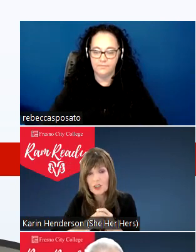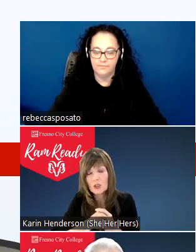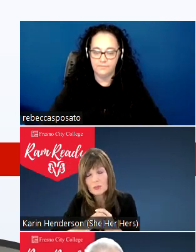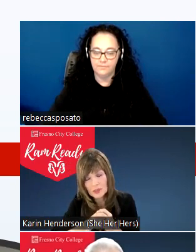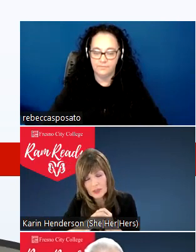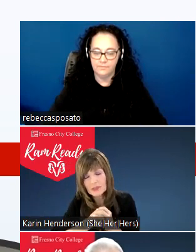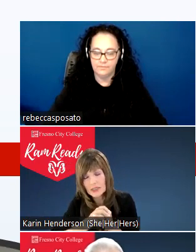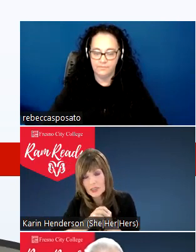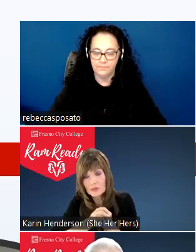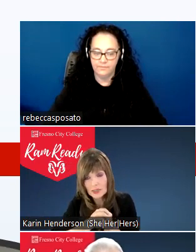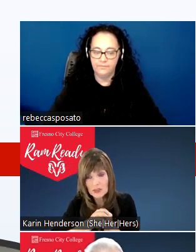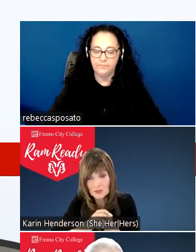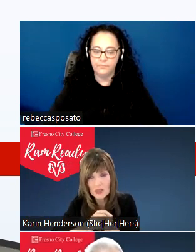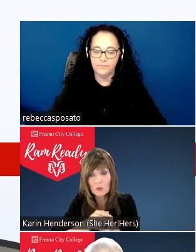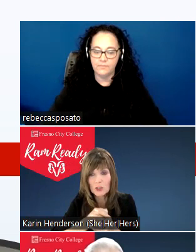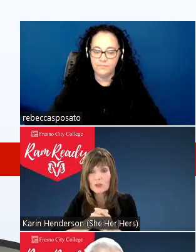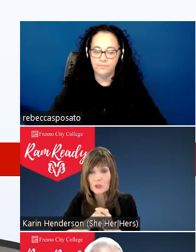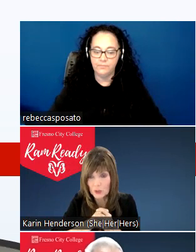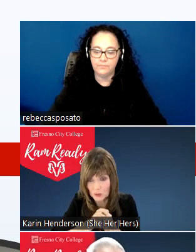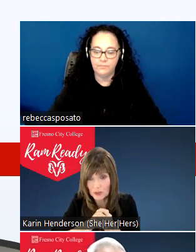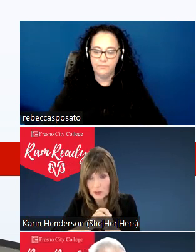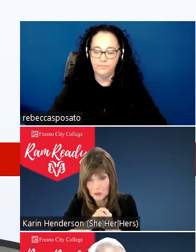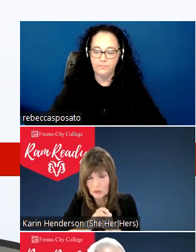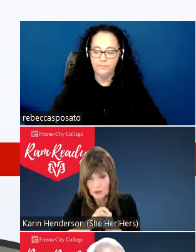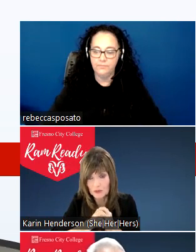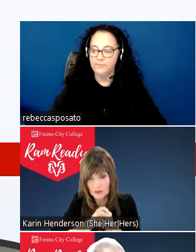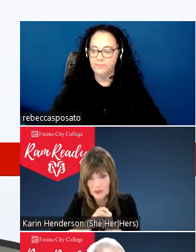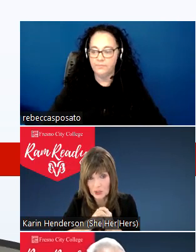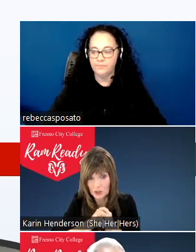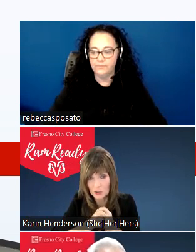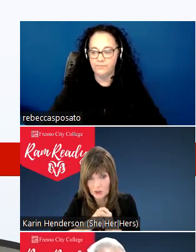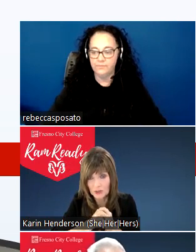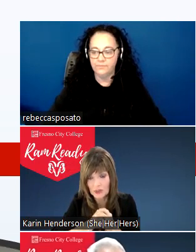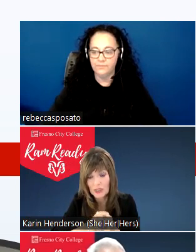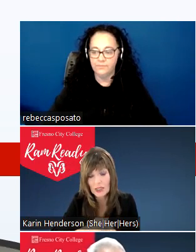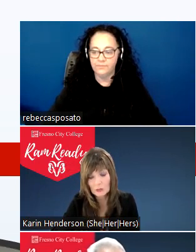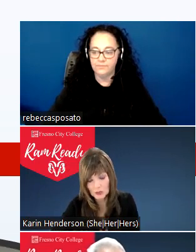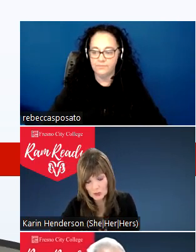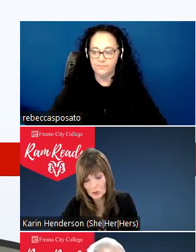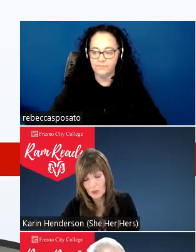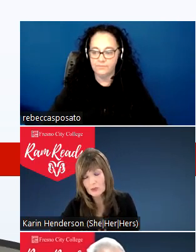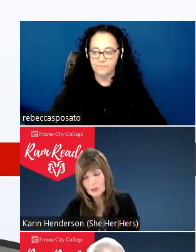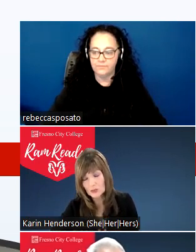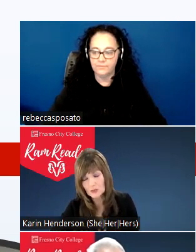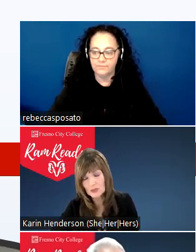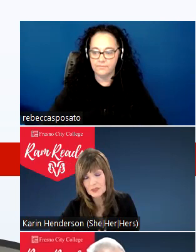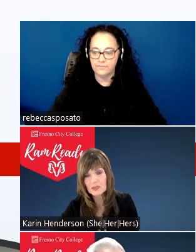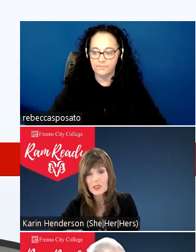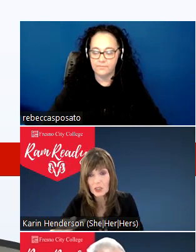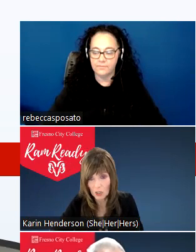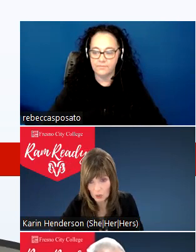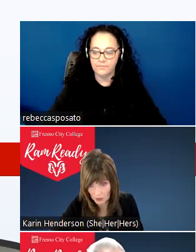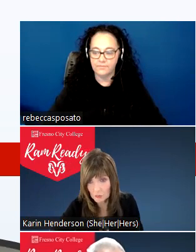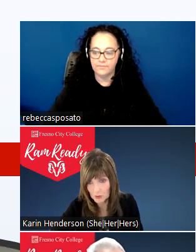that. But again, take advantage of that while you're a currently enrolled Fresno City College student. And we do offer